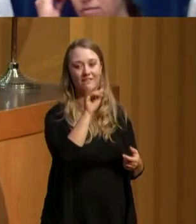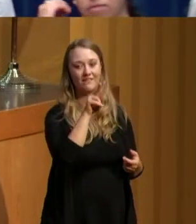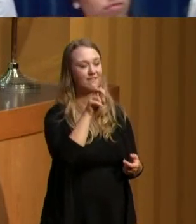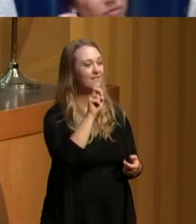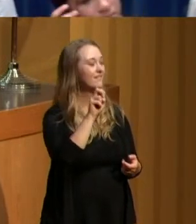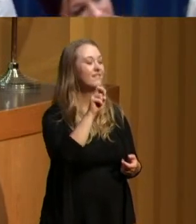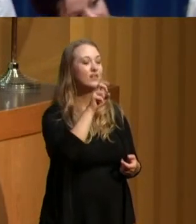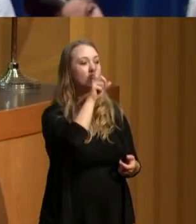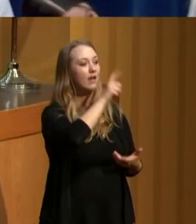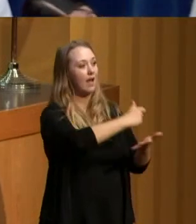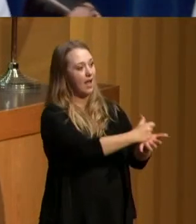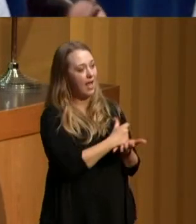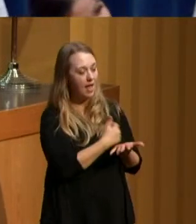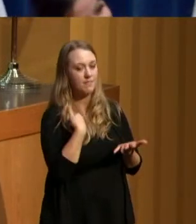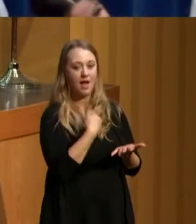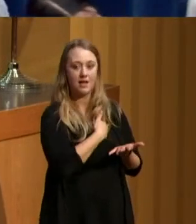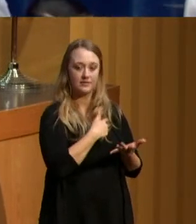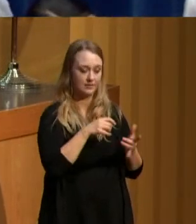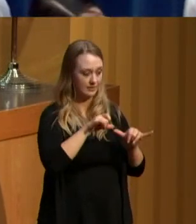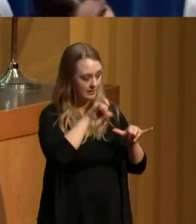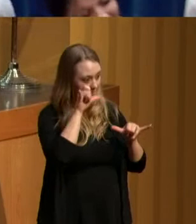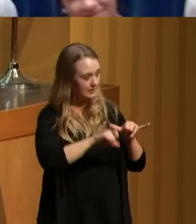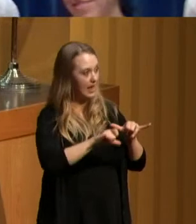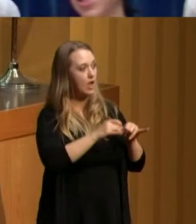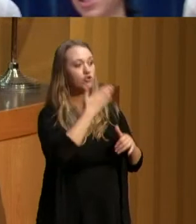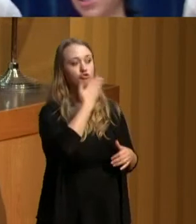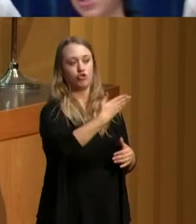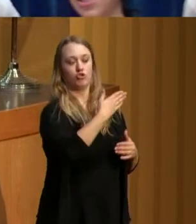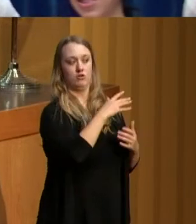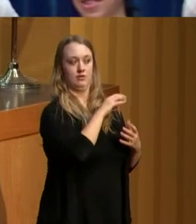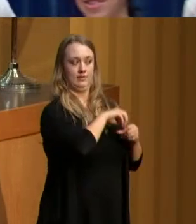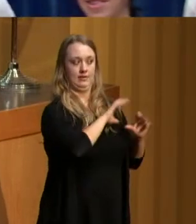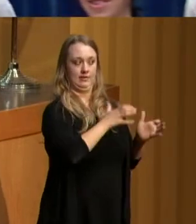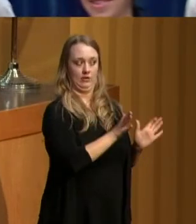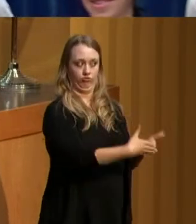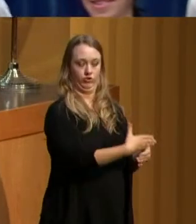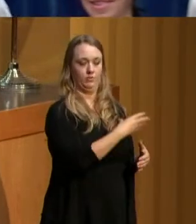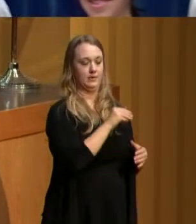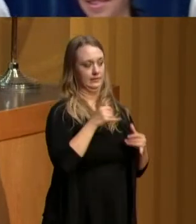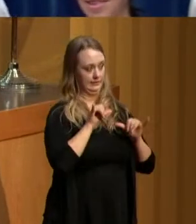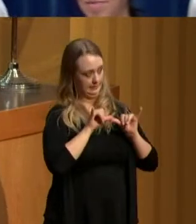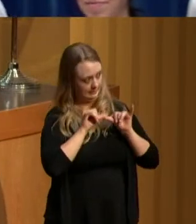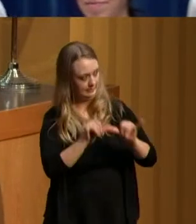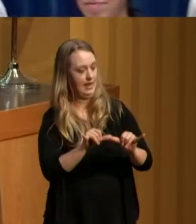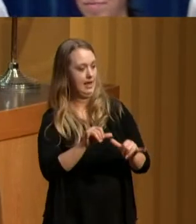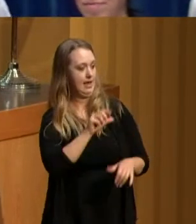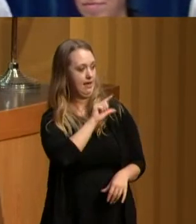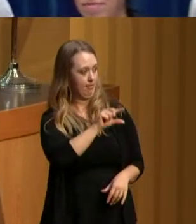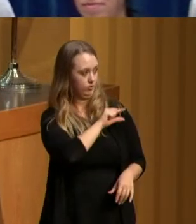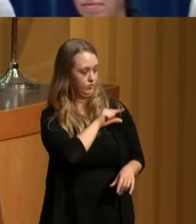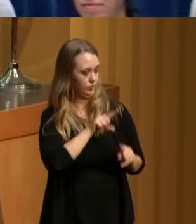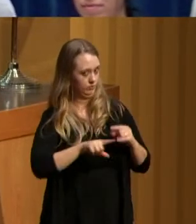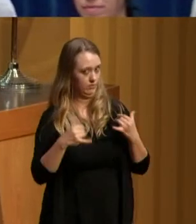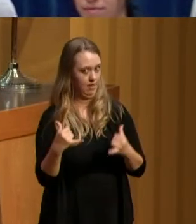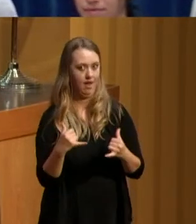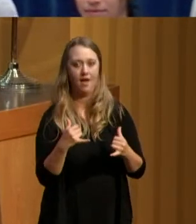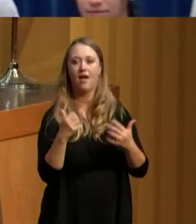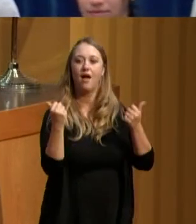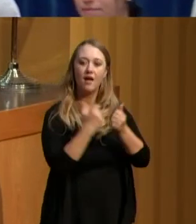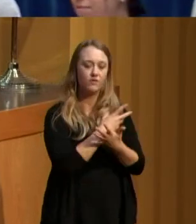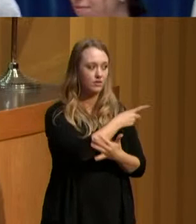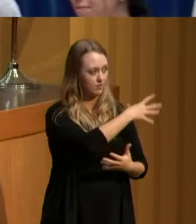COVID, helping us not only stay good in the classroom, but staying eligible and anything and everything to make sure they are